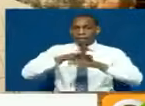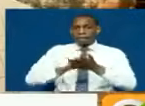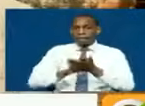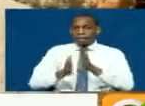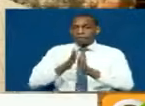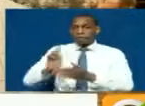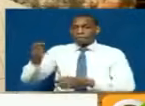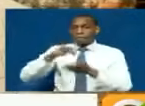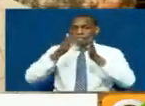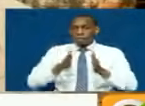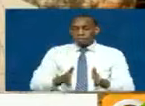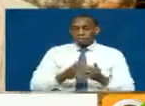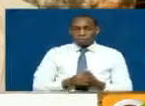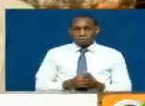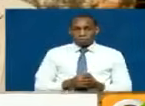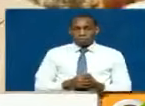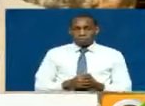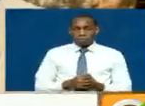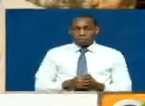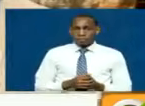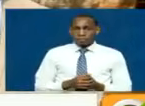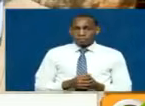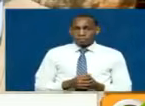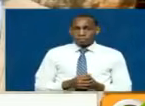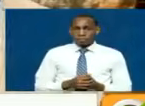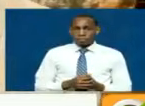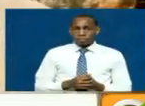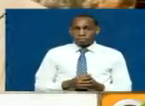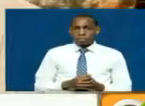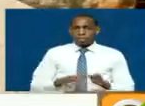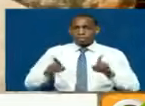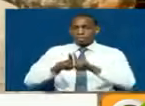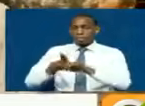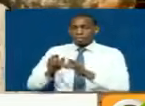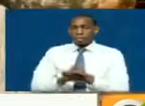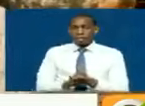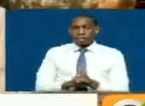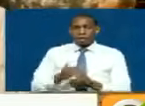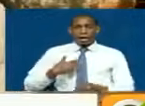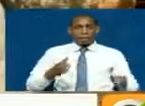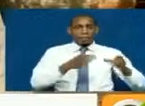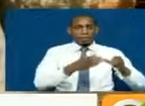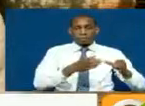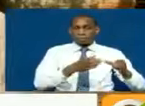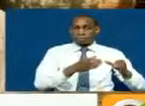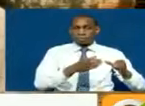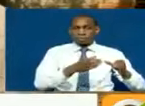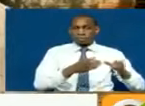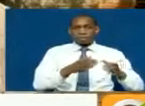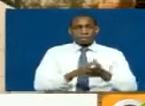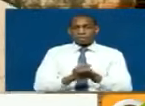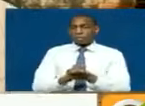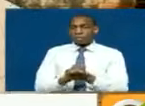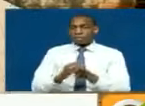presidential candidate on top of the ticket. Asking us to live that life, and also asking us not to have our party is asking for just a bit too